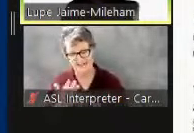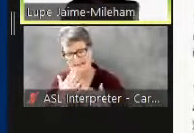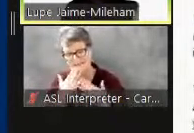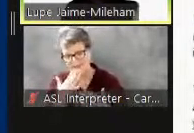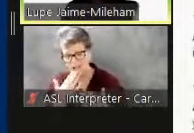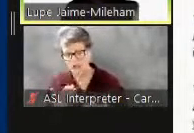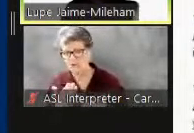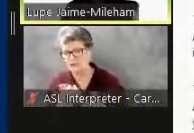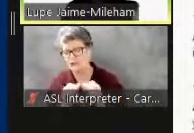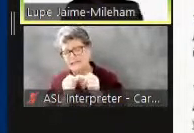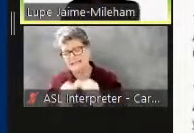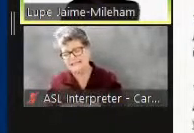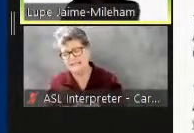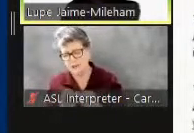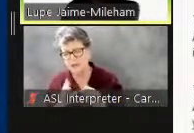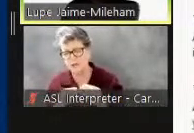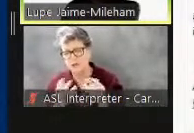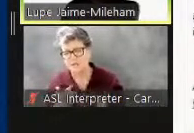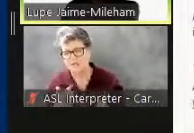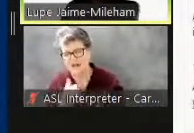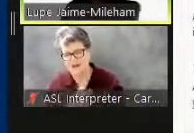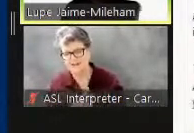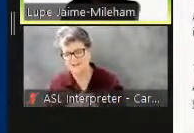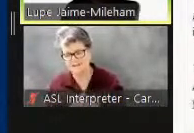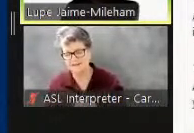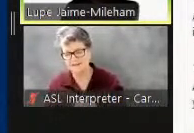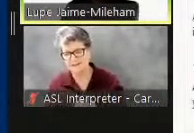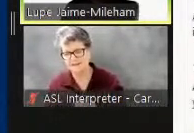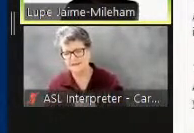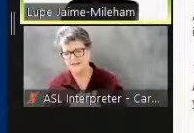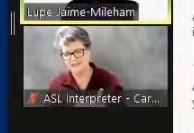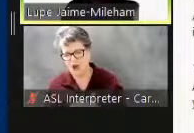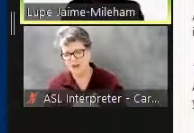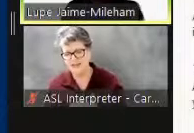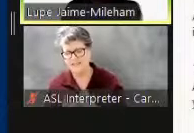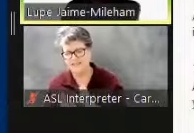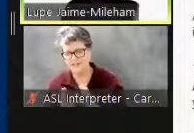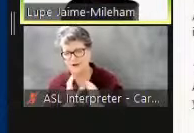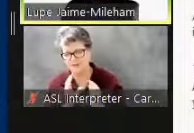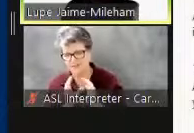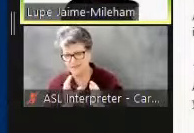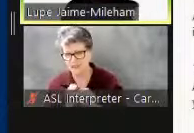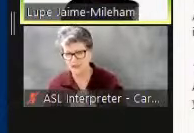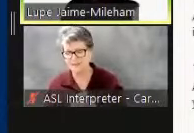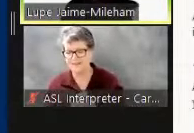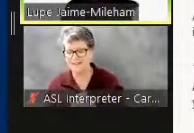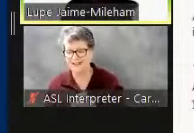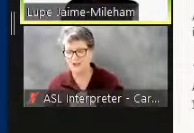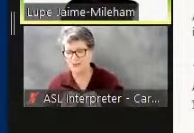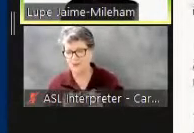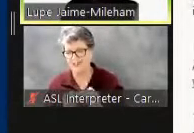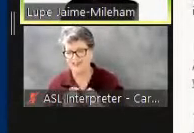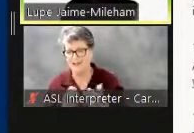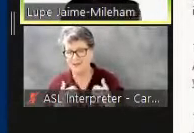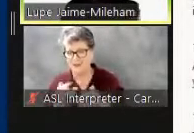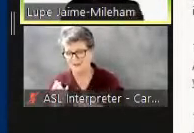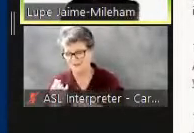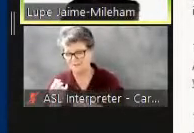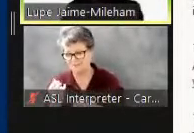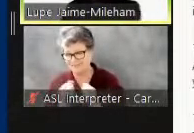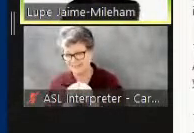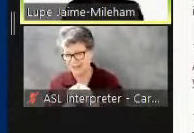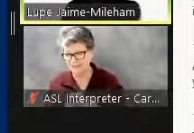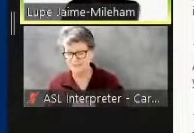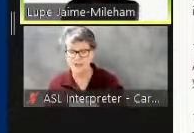just continuing to provide us honest conversations that we want to continue to have together. So